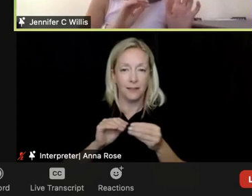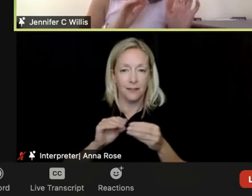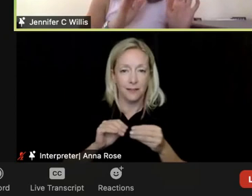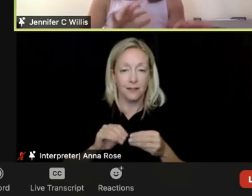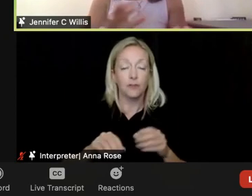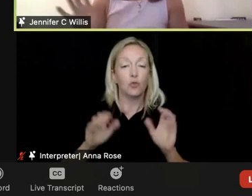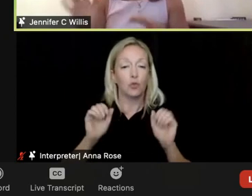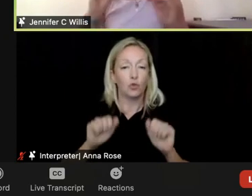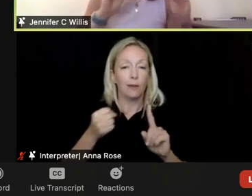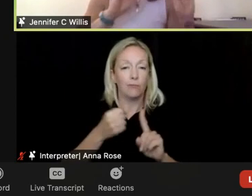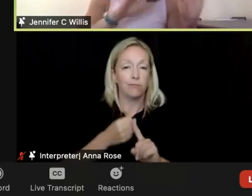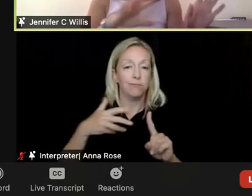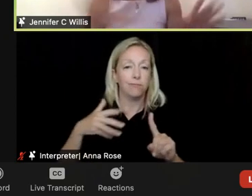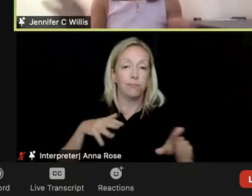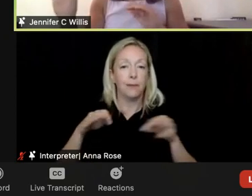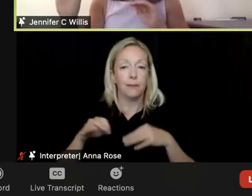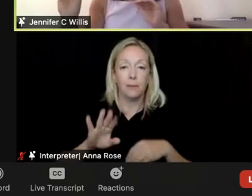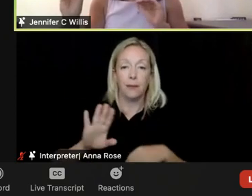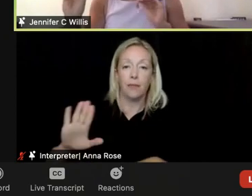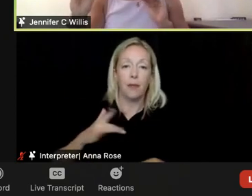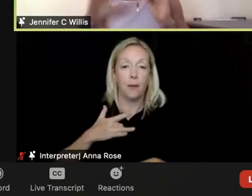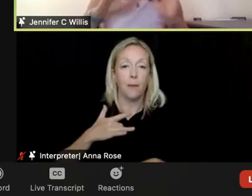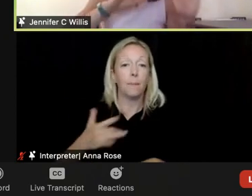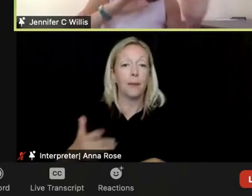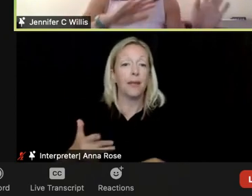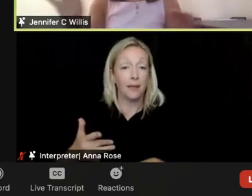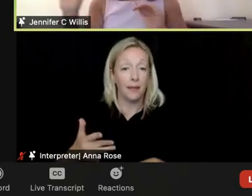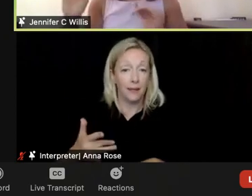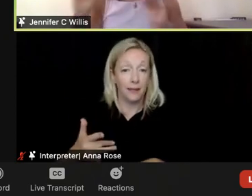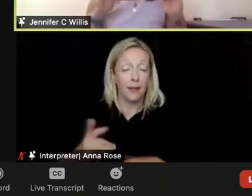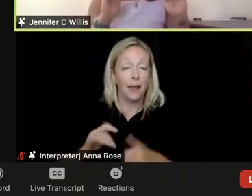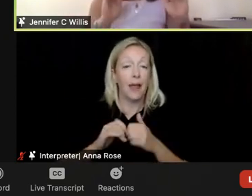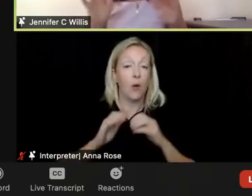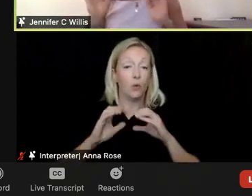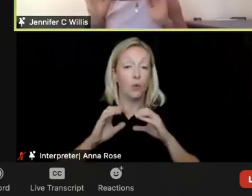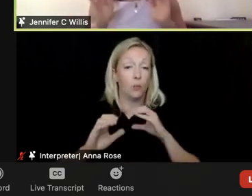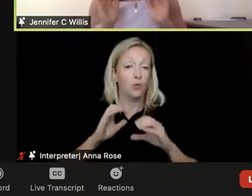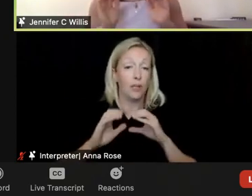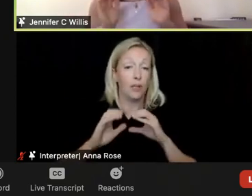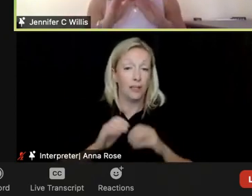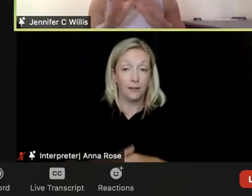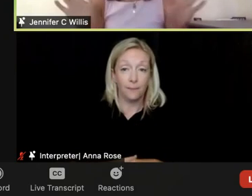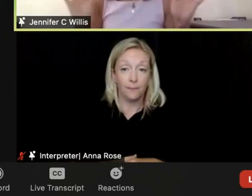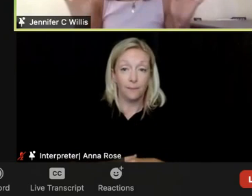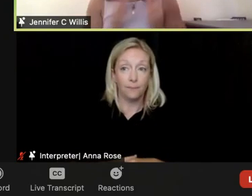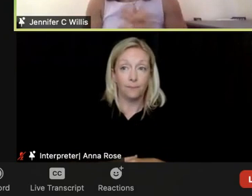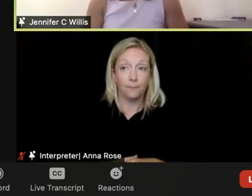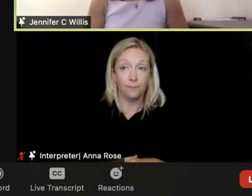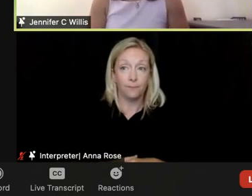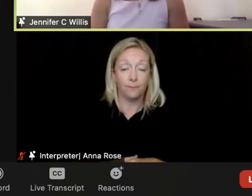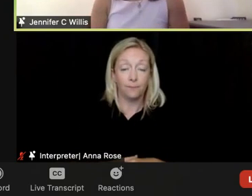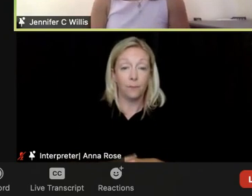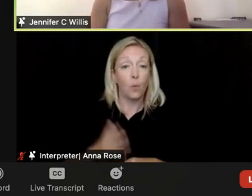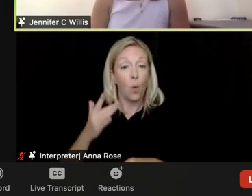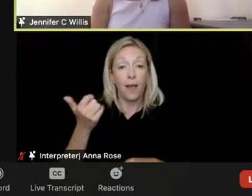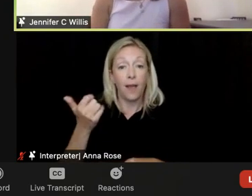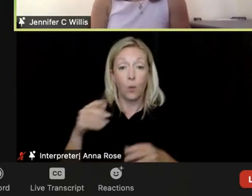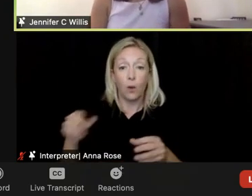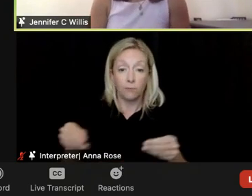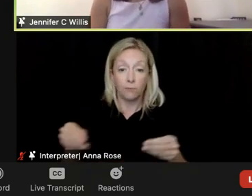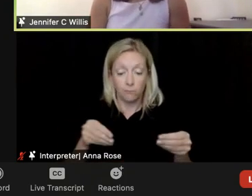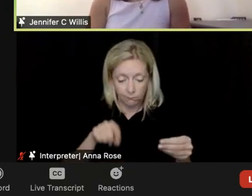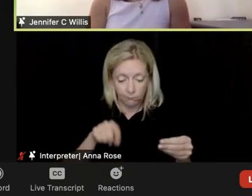student communicates a certain topic or a certain need in this specific fashion. And that way everybody who reads the document